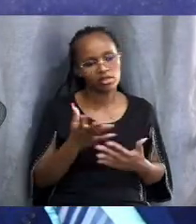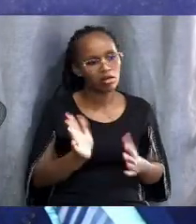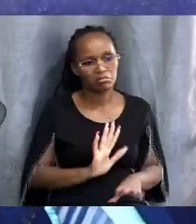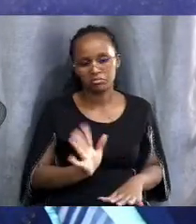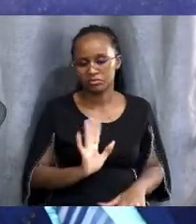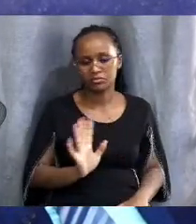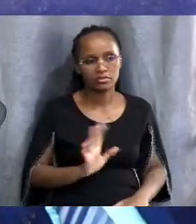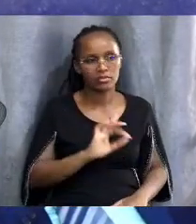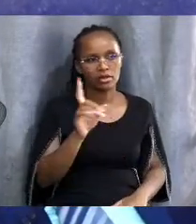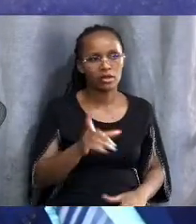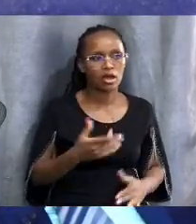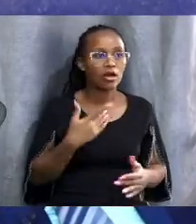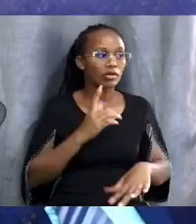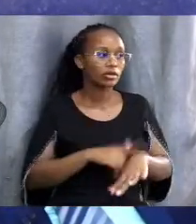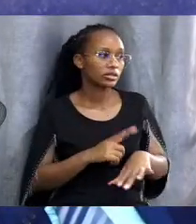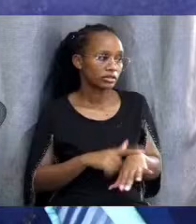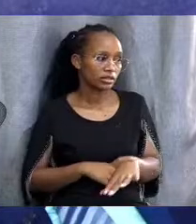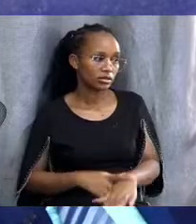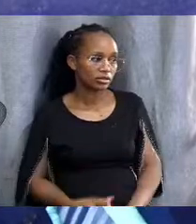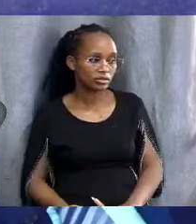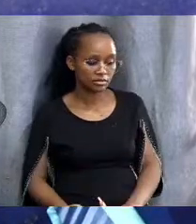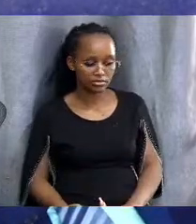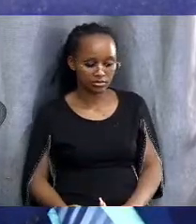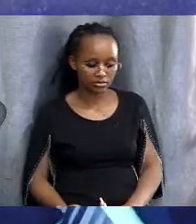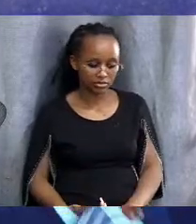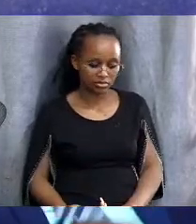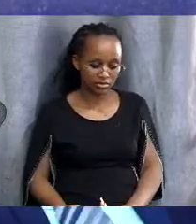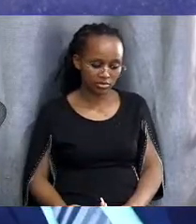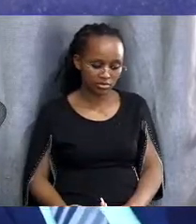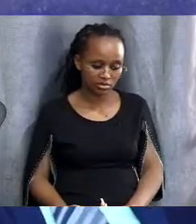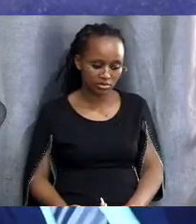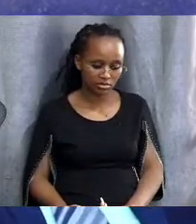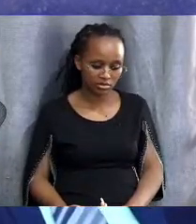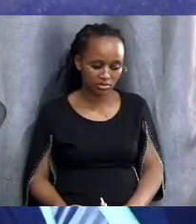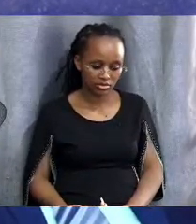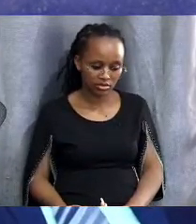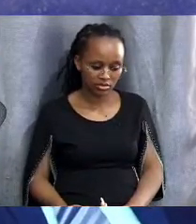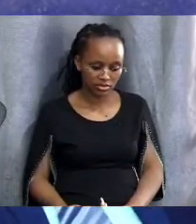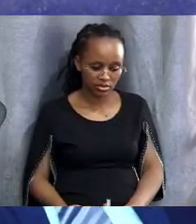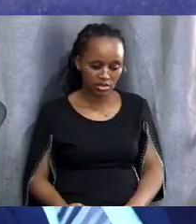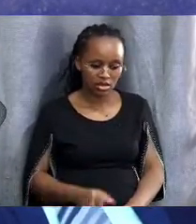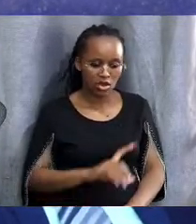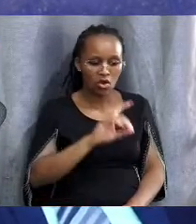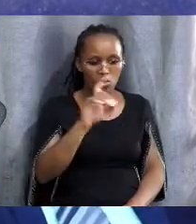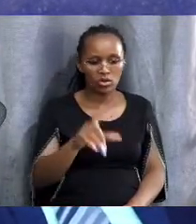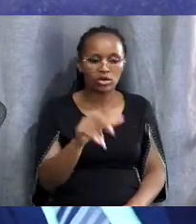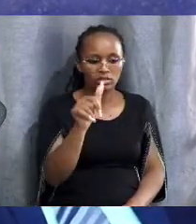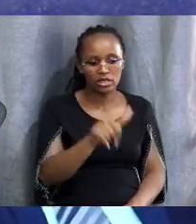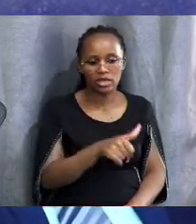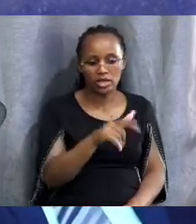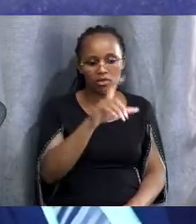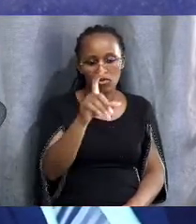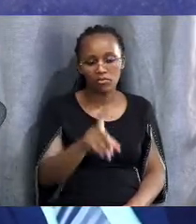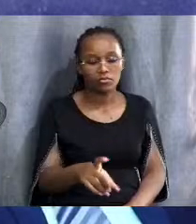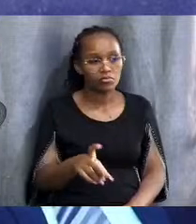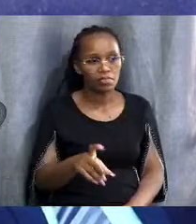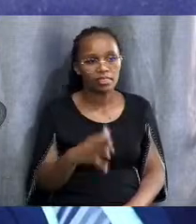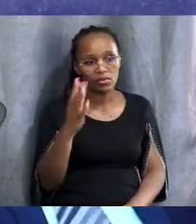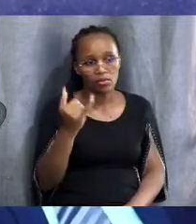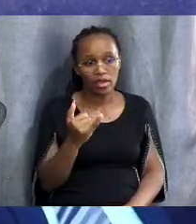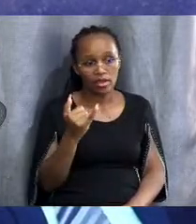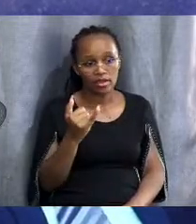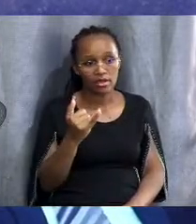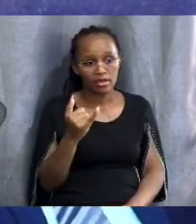You know, kwe hedi adwa makinyaga ruone temptations kana maudu tamashio. Don't ask God any question. Nitodu